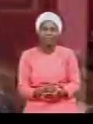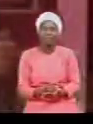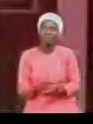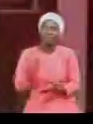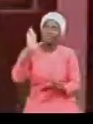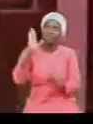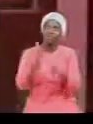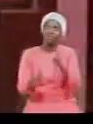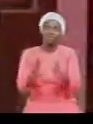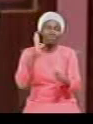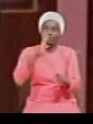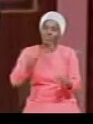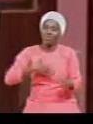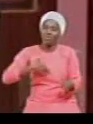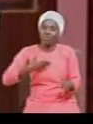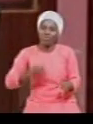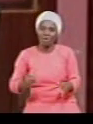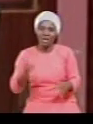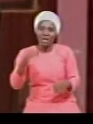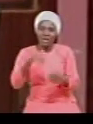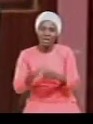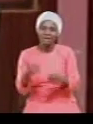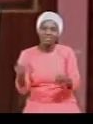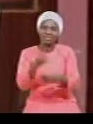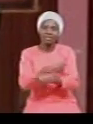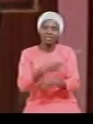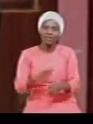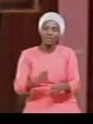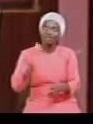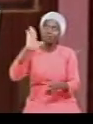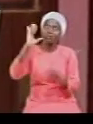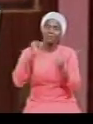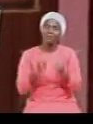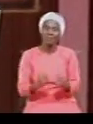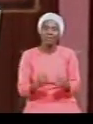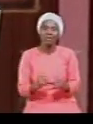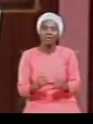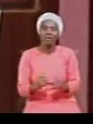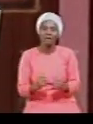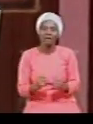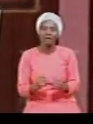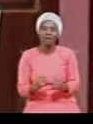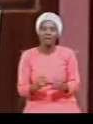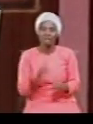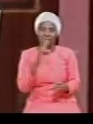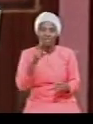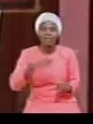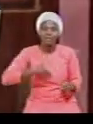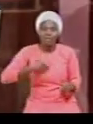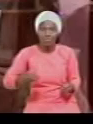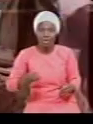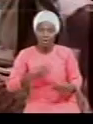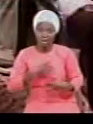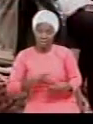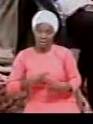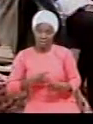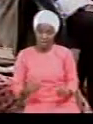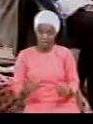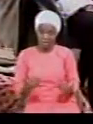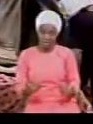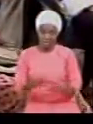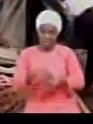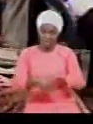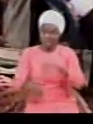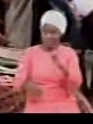people shall be willing in the day of thy power. Are there willing people there tonight?